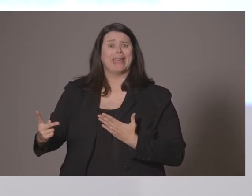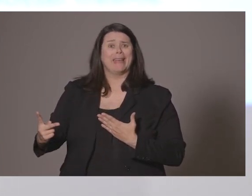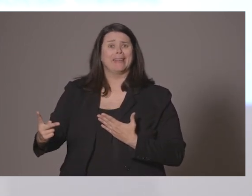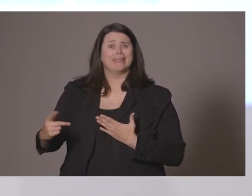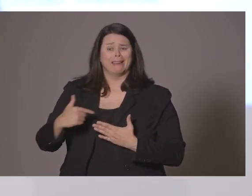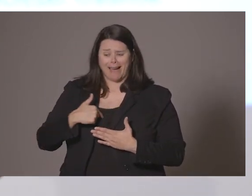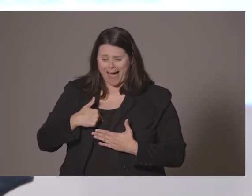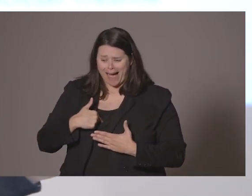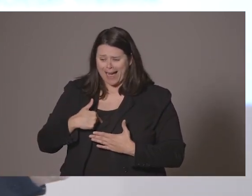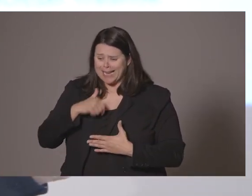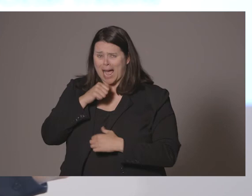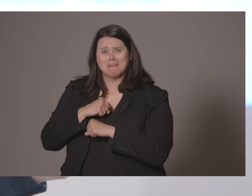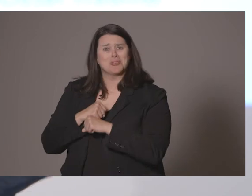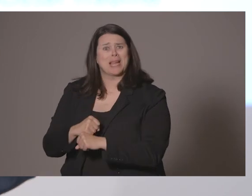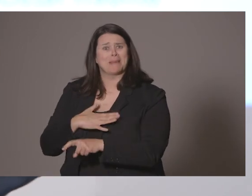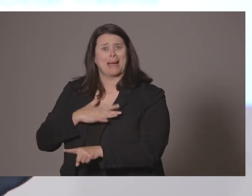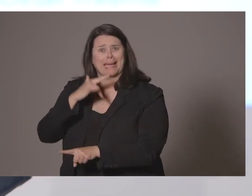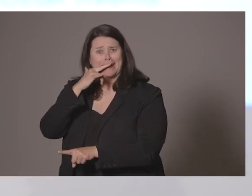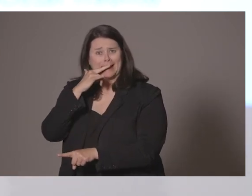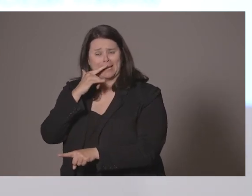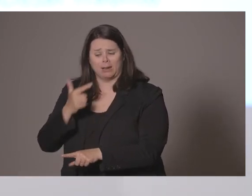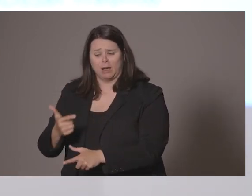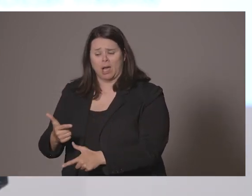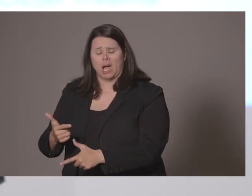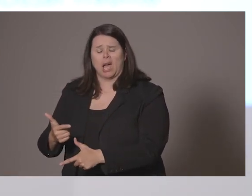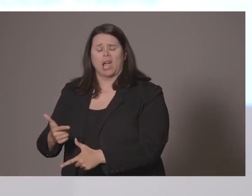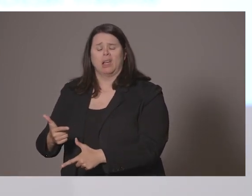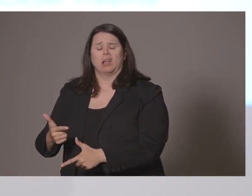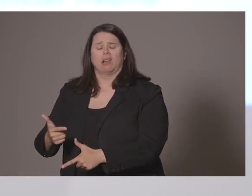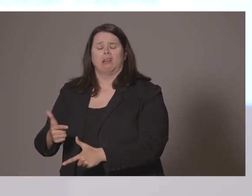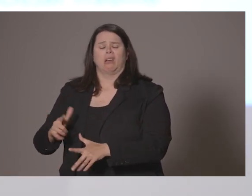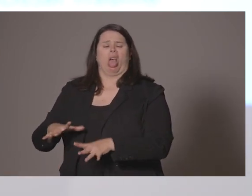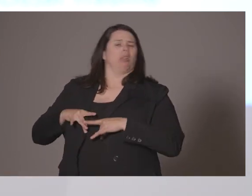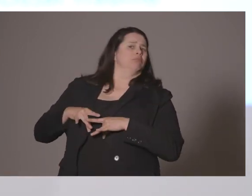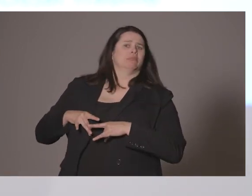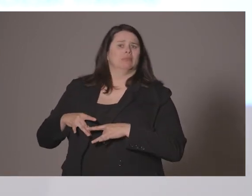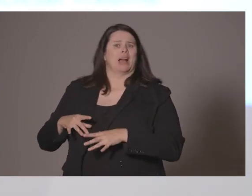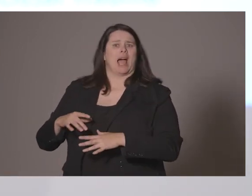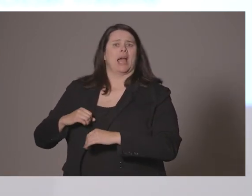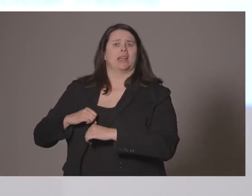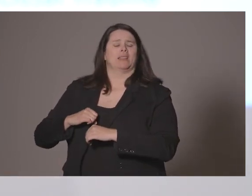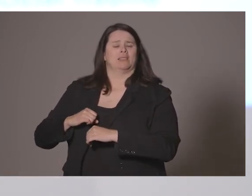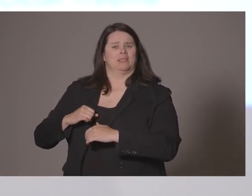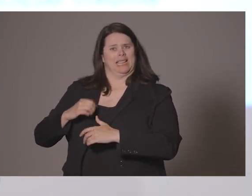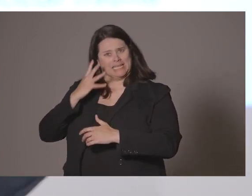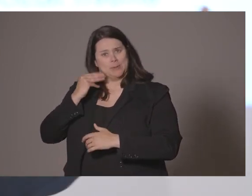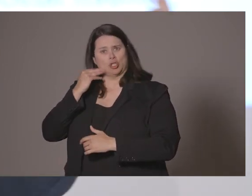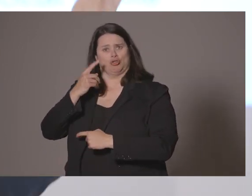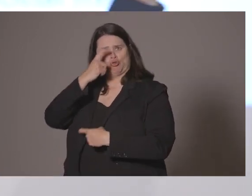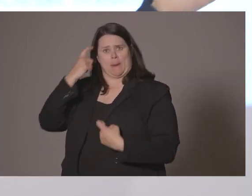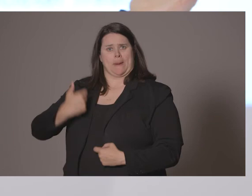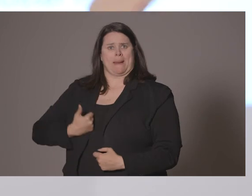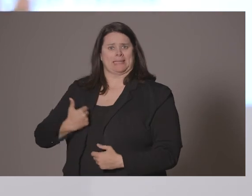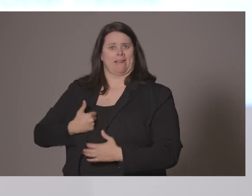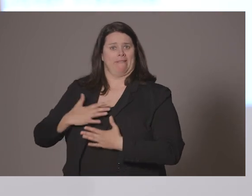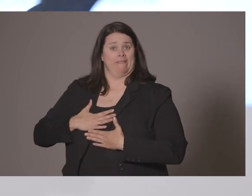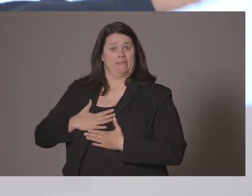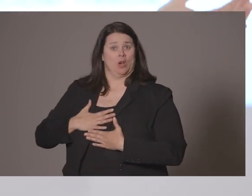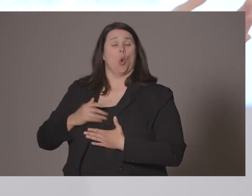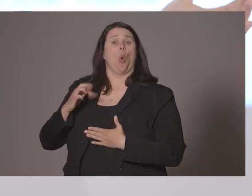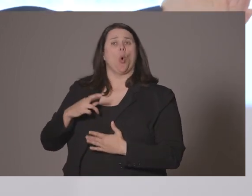experience. There's a secondary trauma experience that can happen in direct relationship to an event that happens, or into witnessing